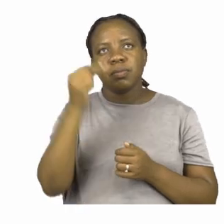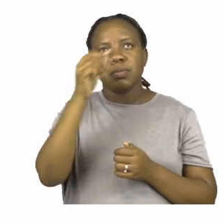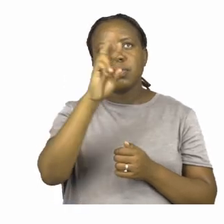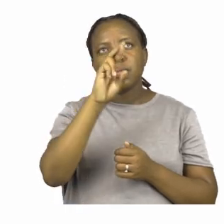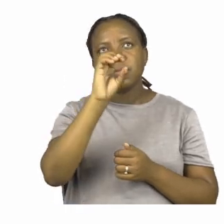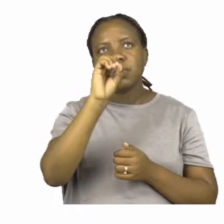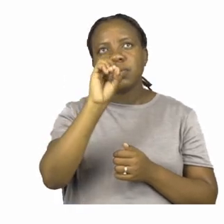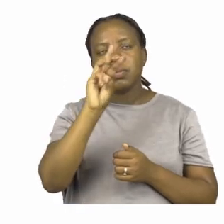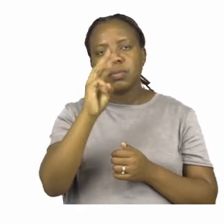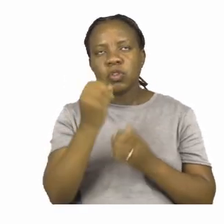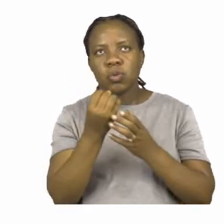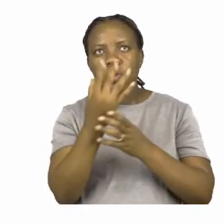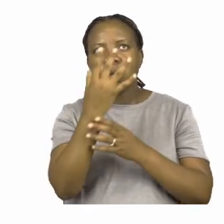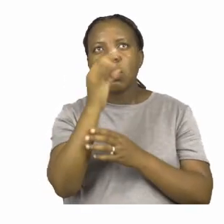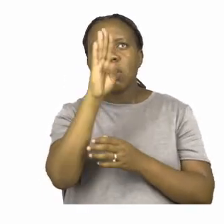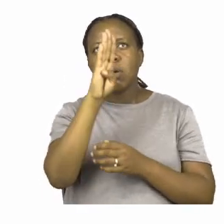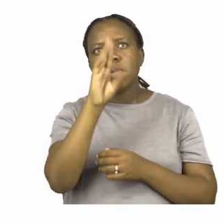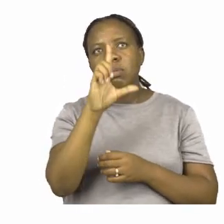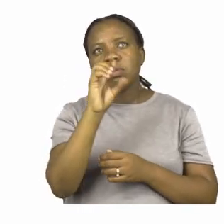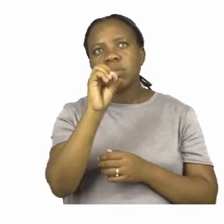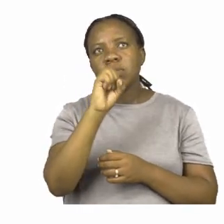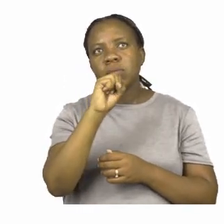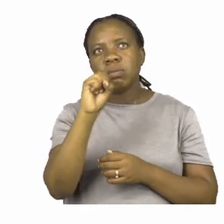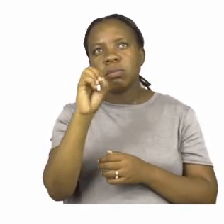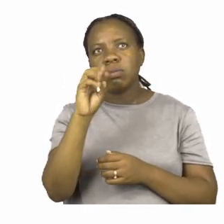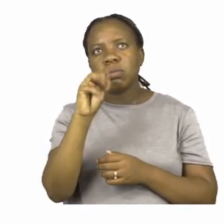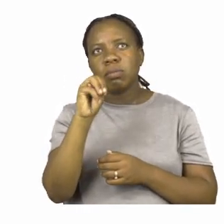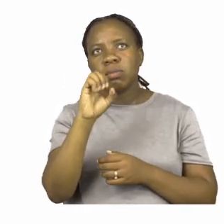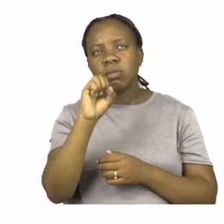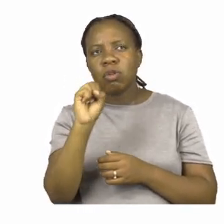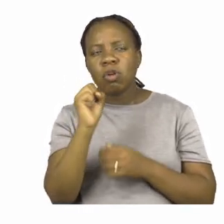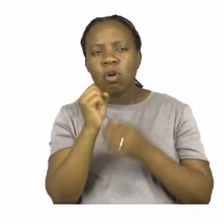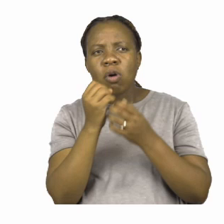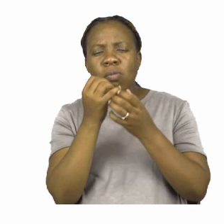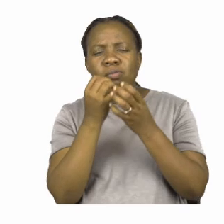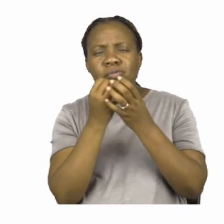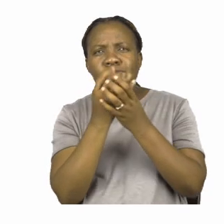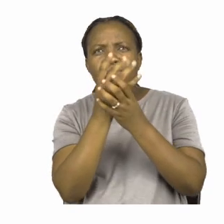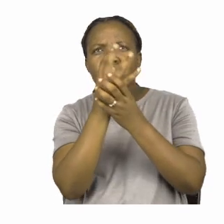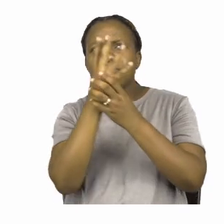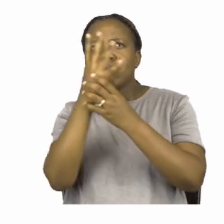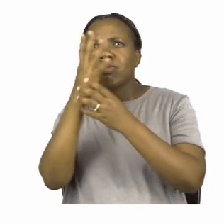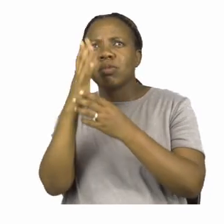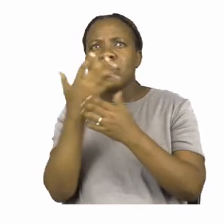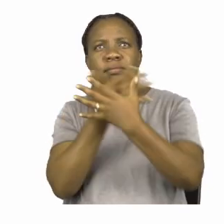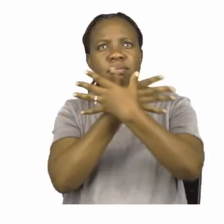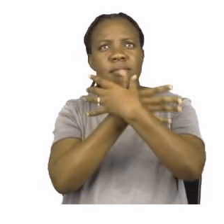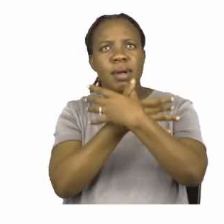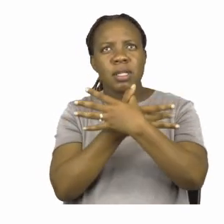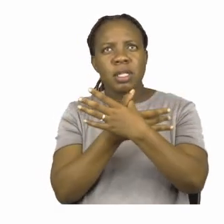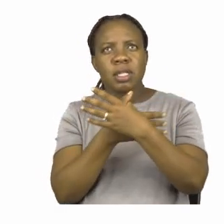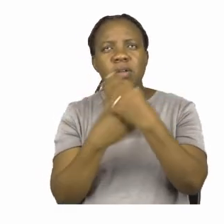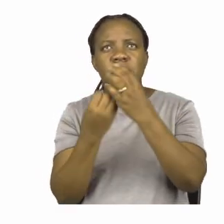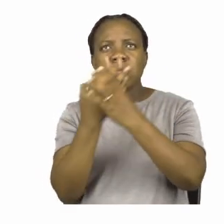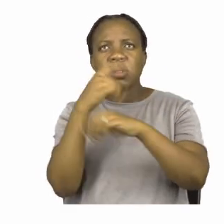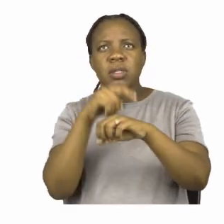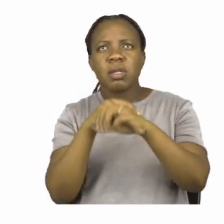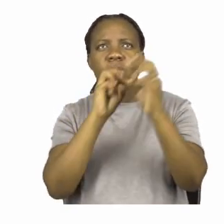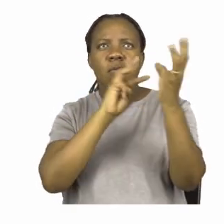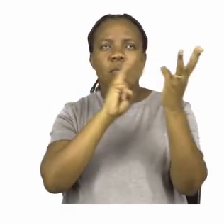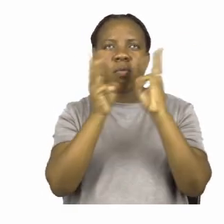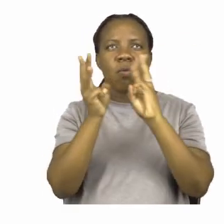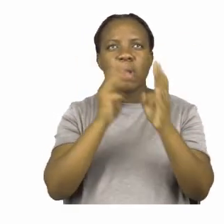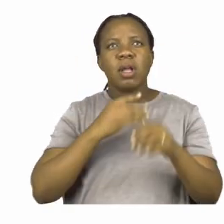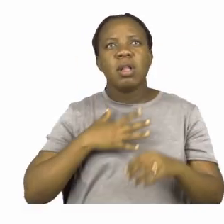grow, blossoms, butterflies, spring, weather, like,